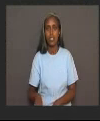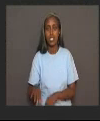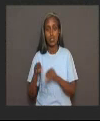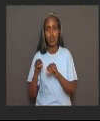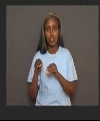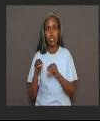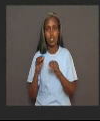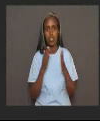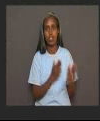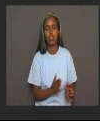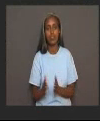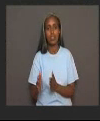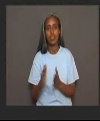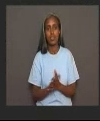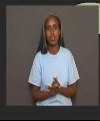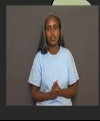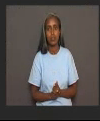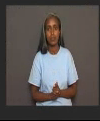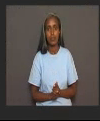Students, let's get ready.